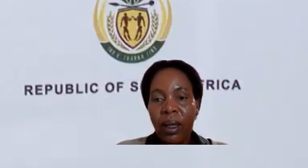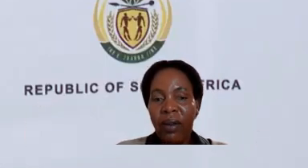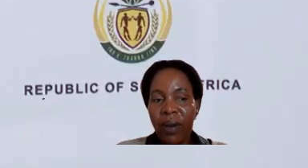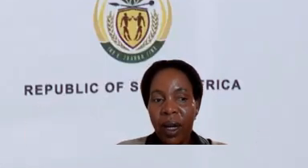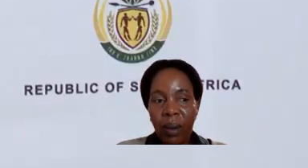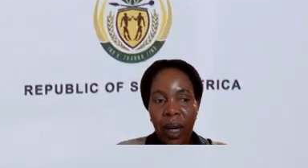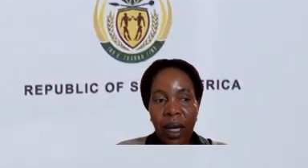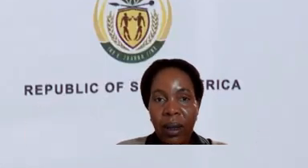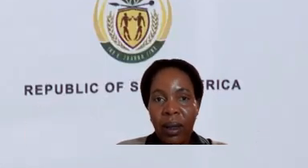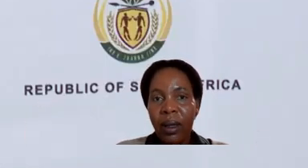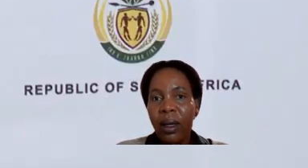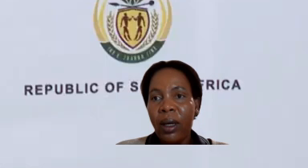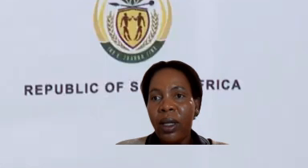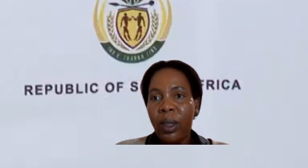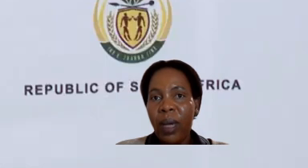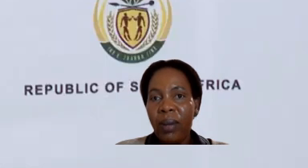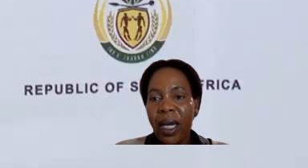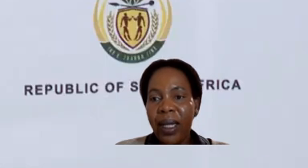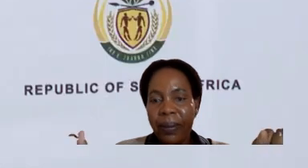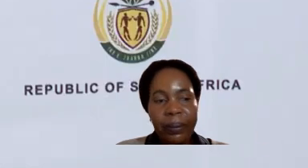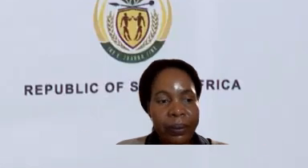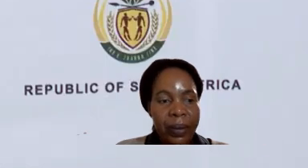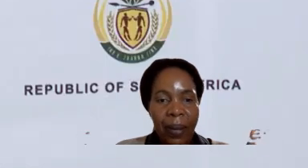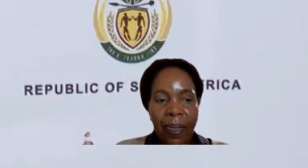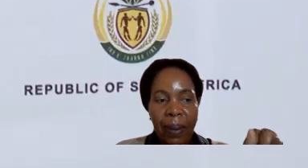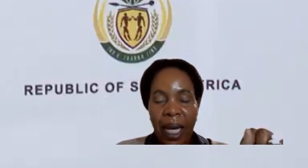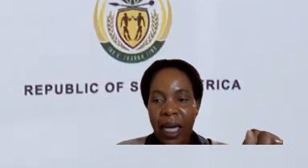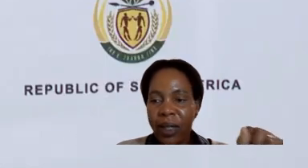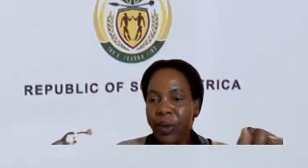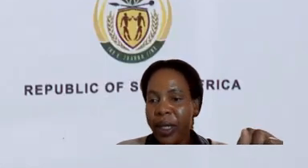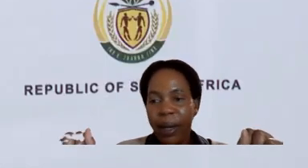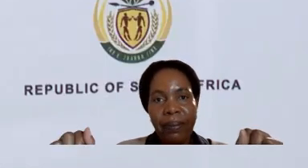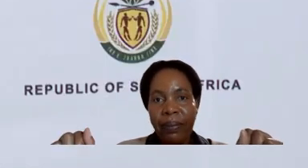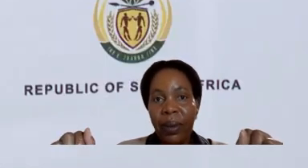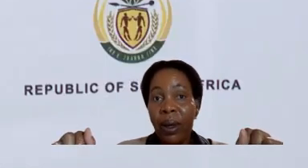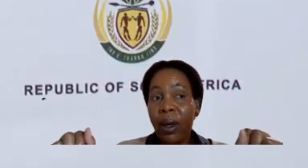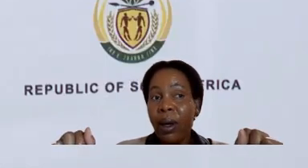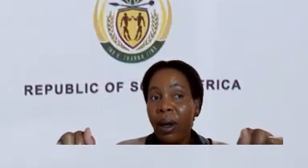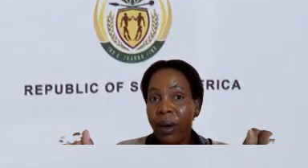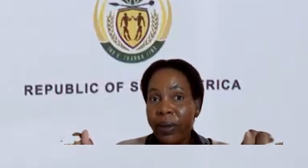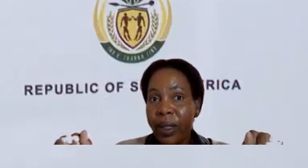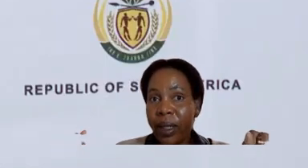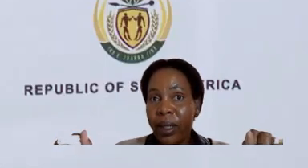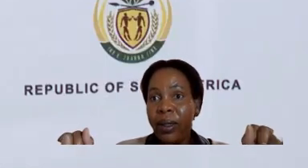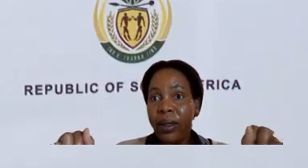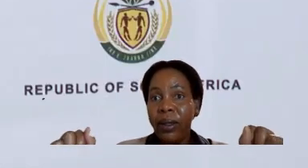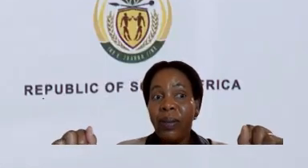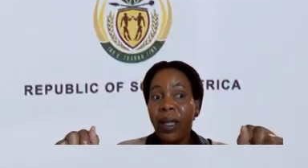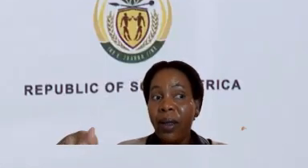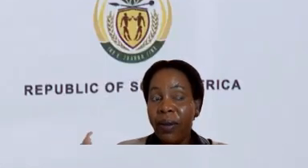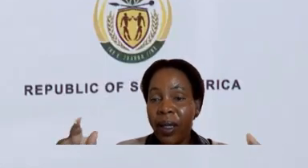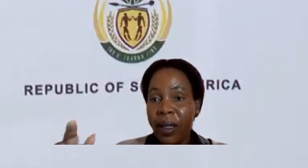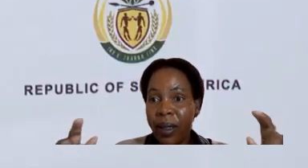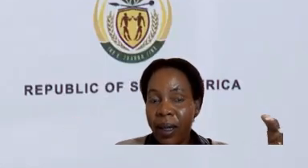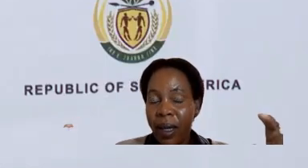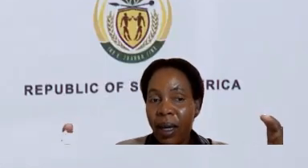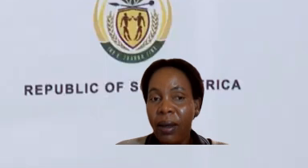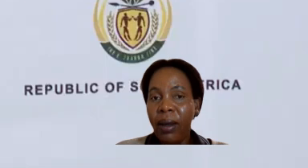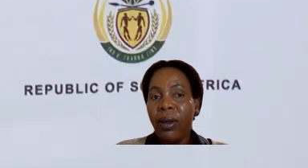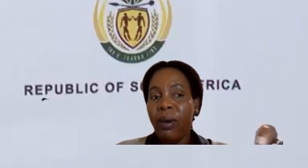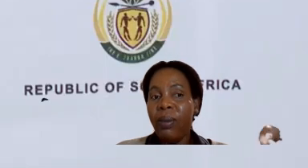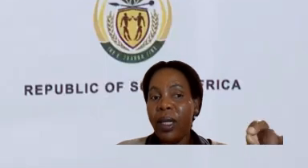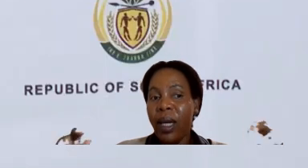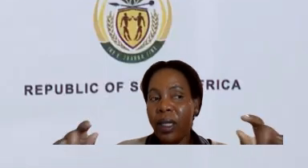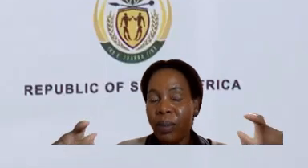migrants have found a way to make money by entering them. Obviously, there's still some South Africans in